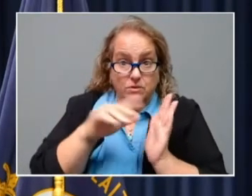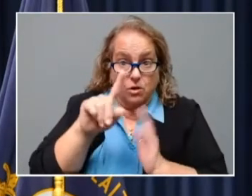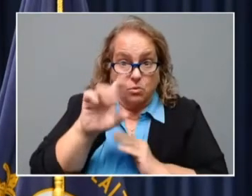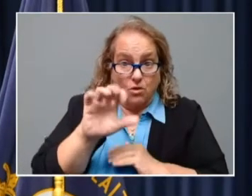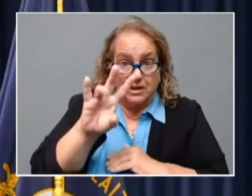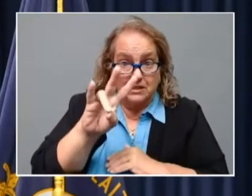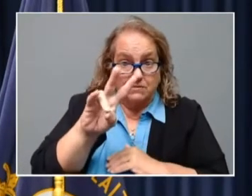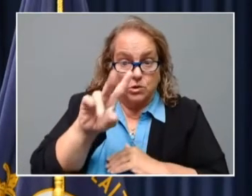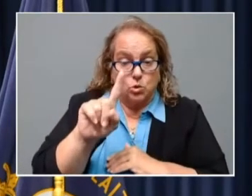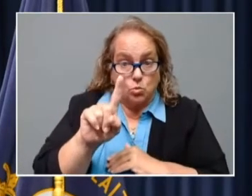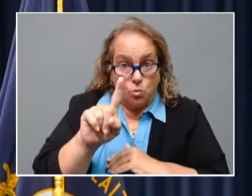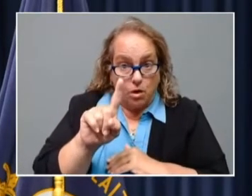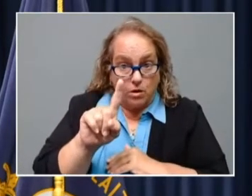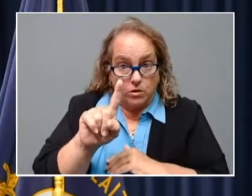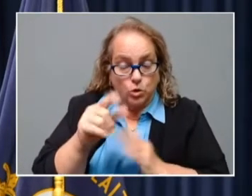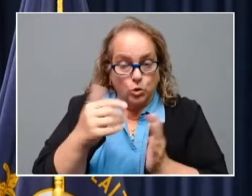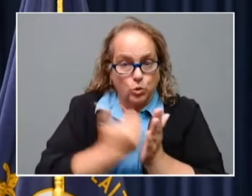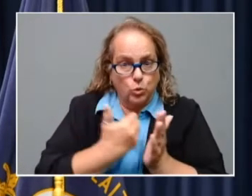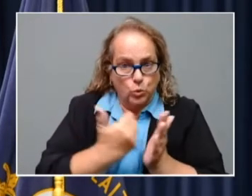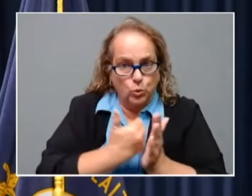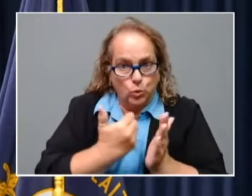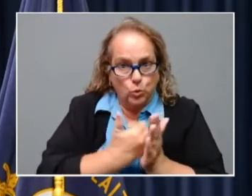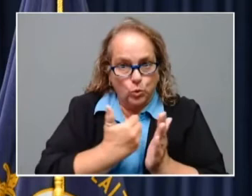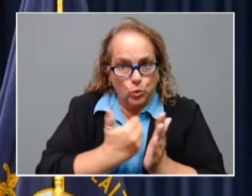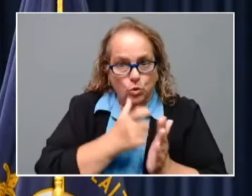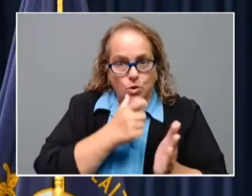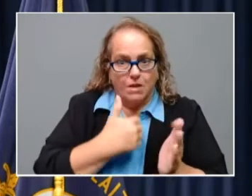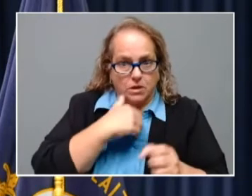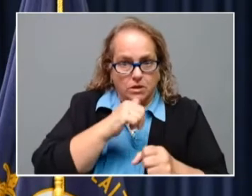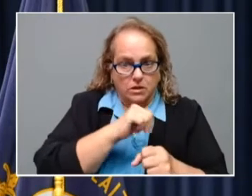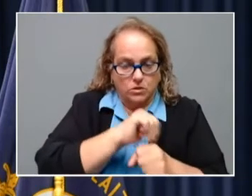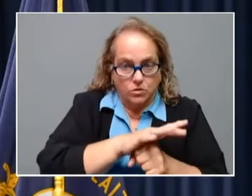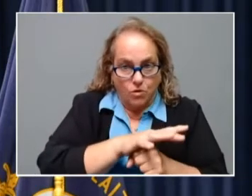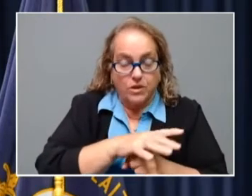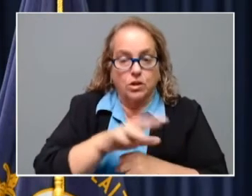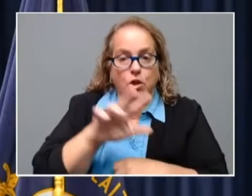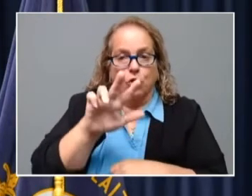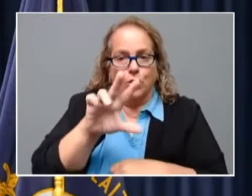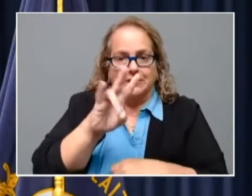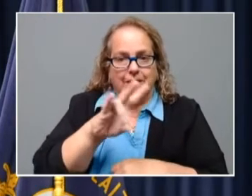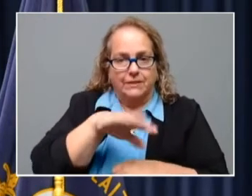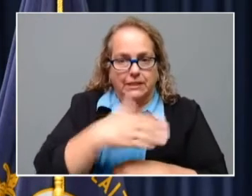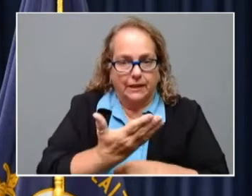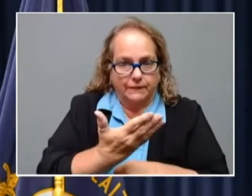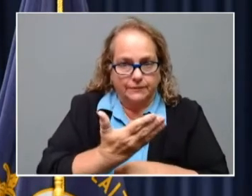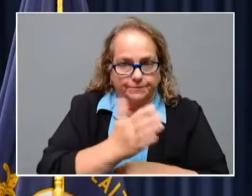3,171 new cases, 37 deaths. On Sunday,